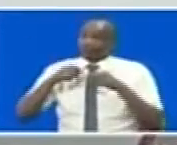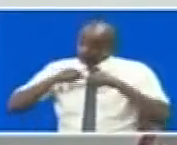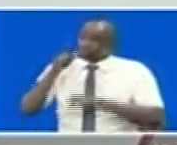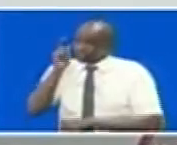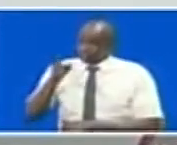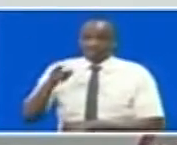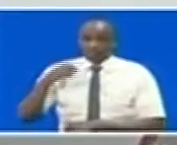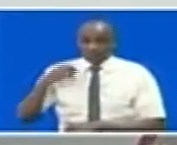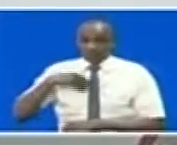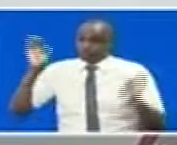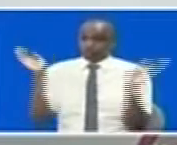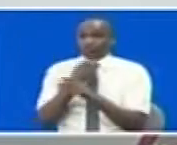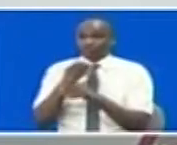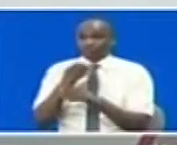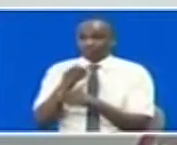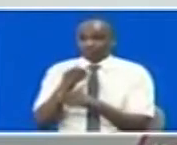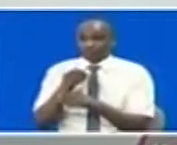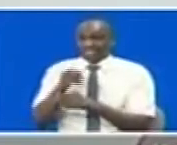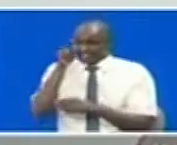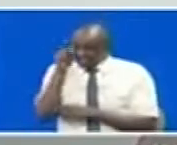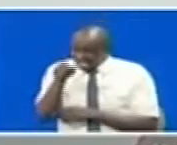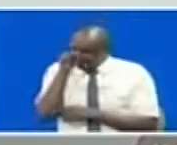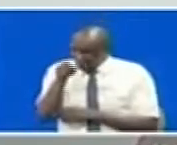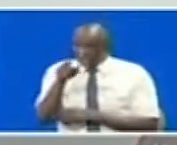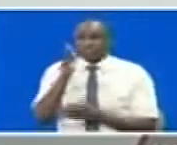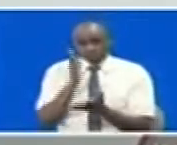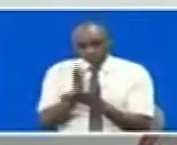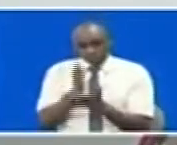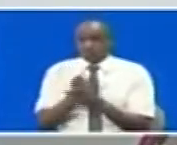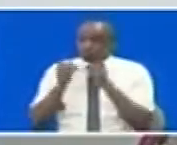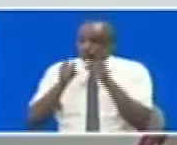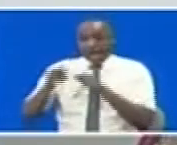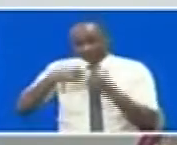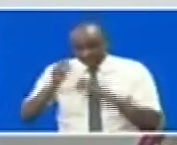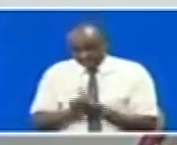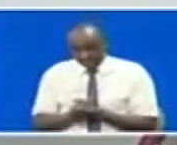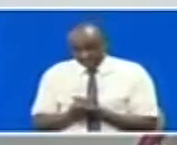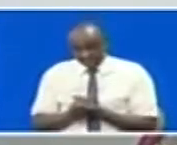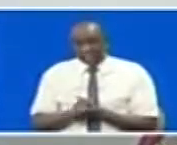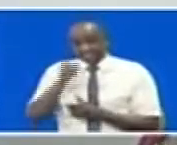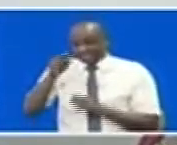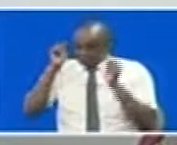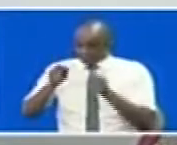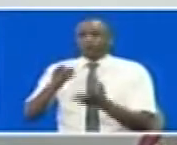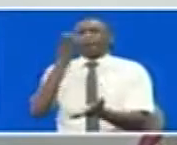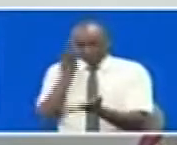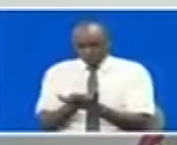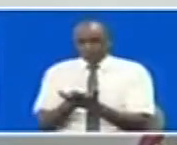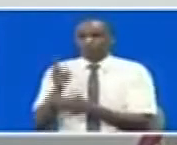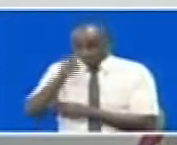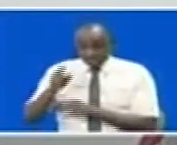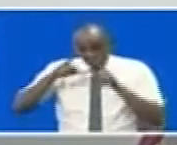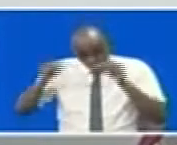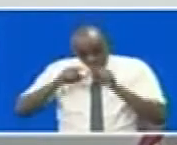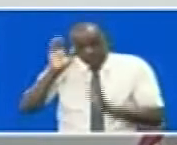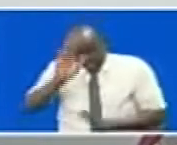like this, then chumachenu kimotoni, that to me is incitement to warlike activity. That is something that can be proved using the words